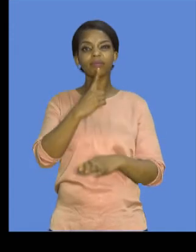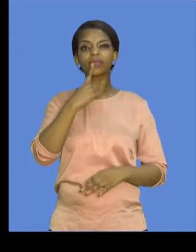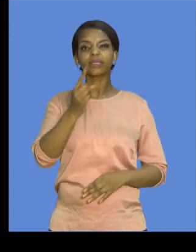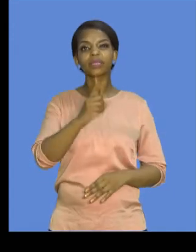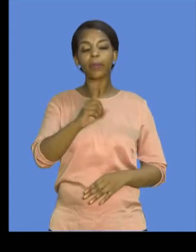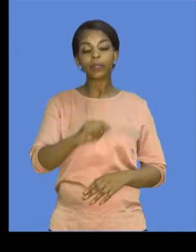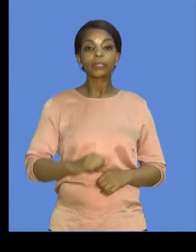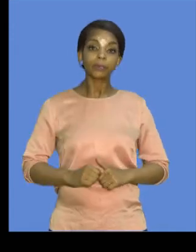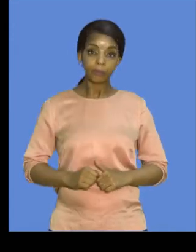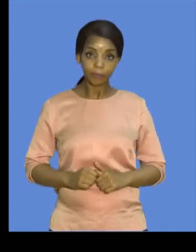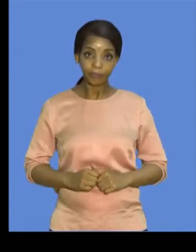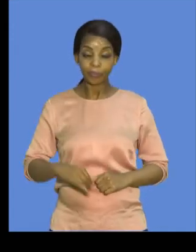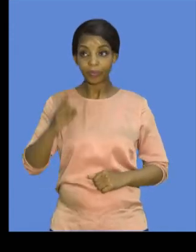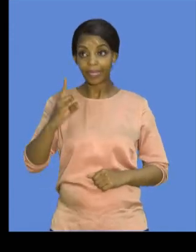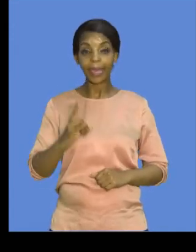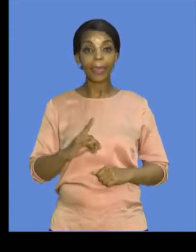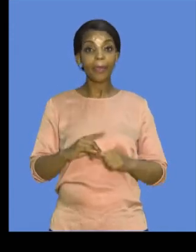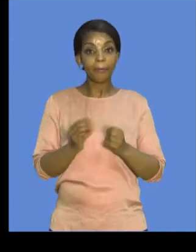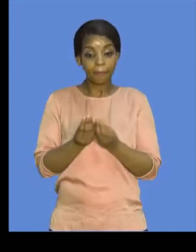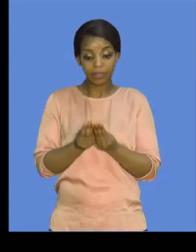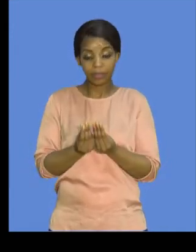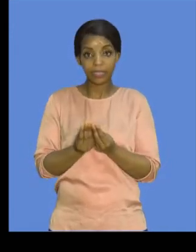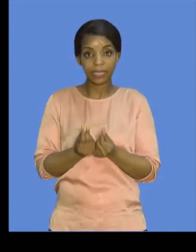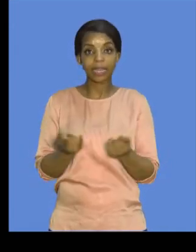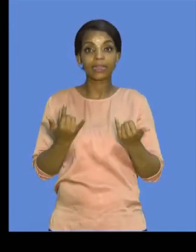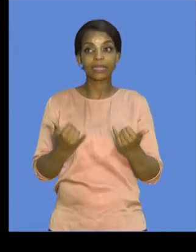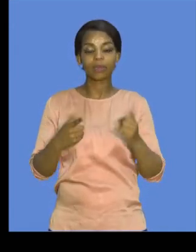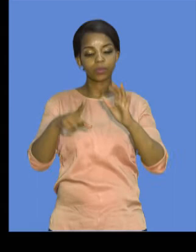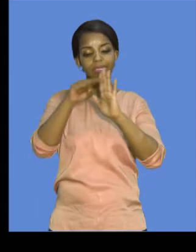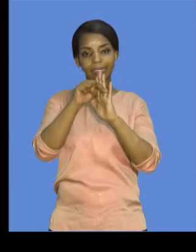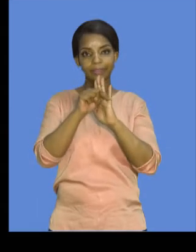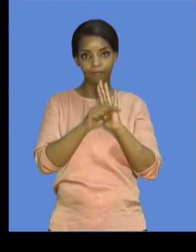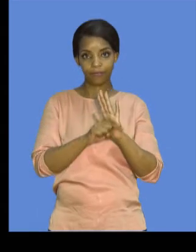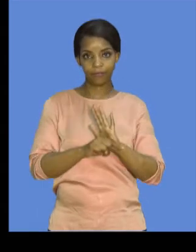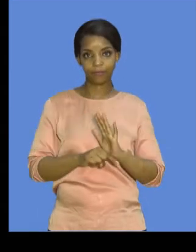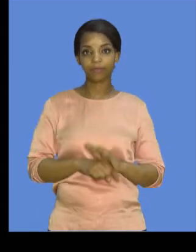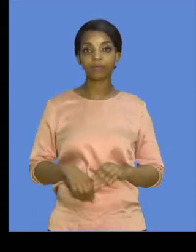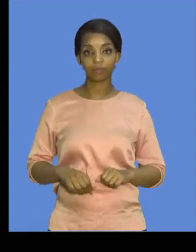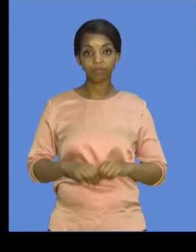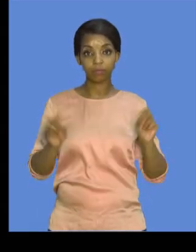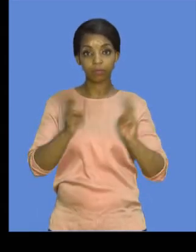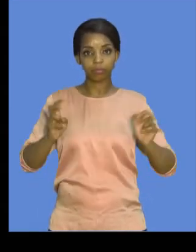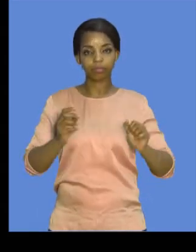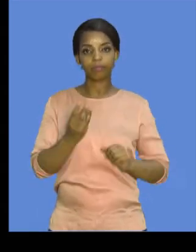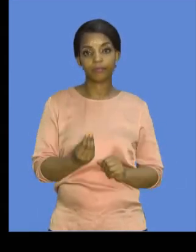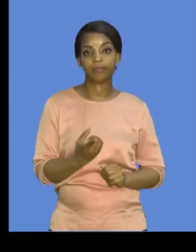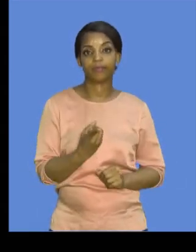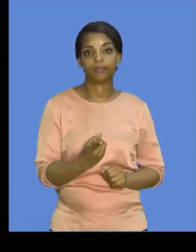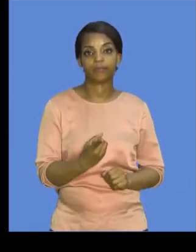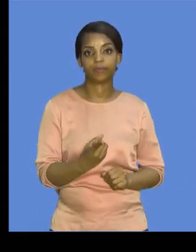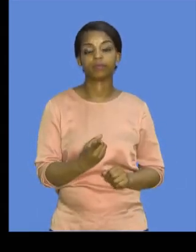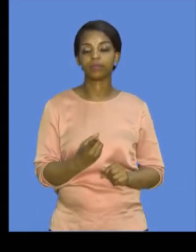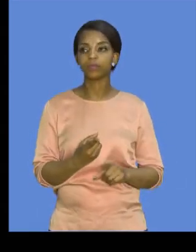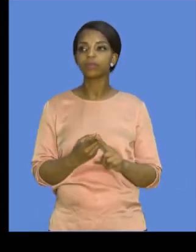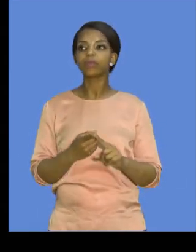we've got a material that is charged. This is negatively charged. The electroscope is neutral. Let's